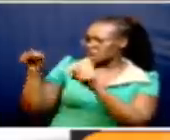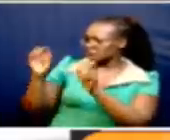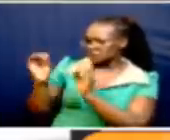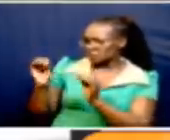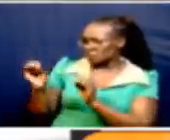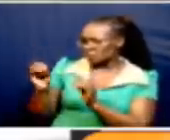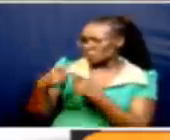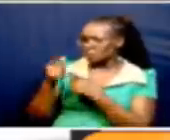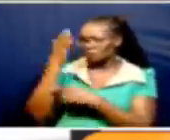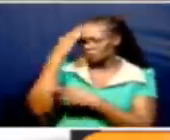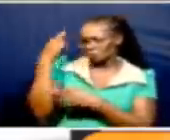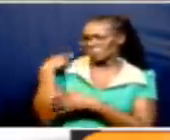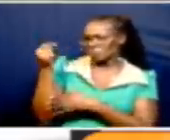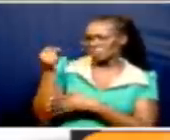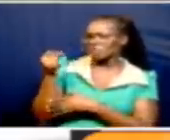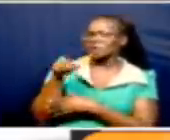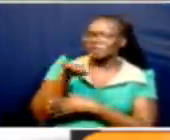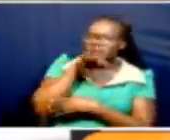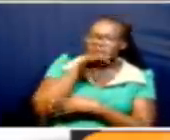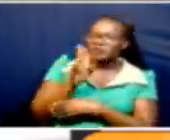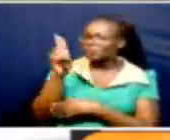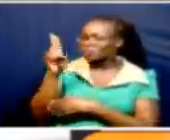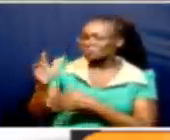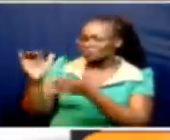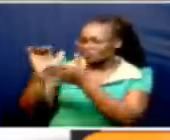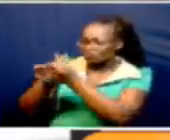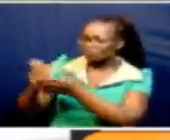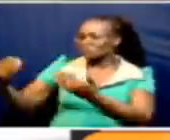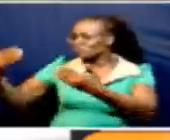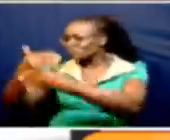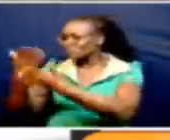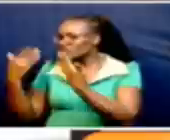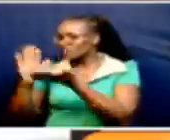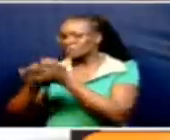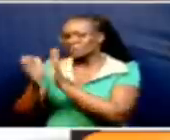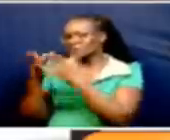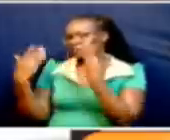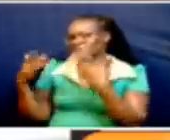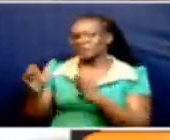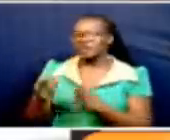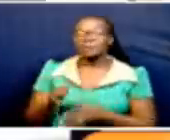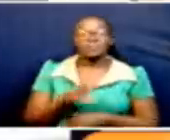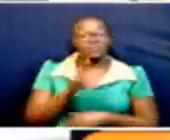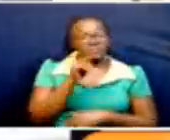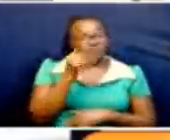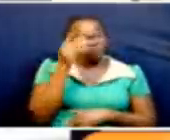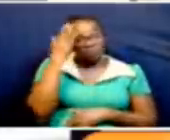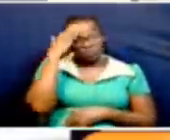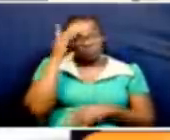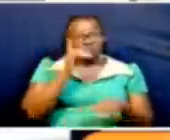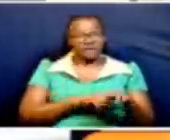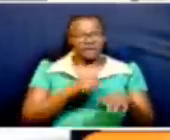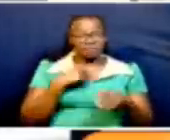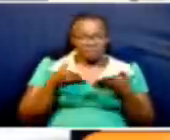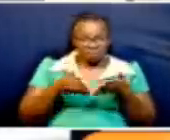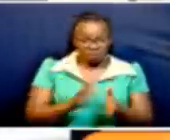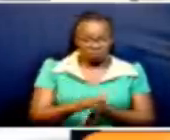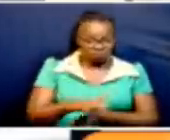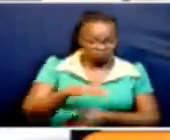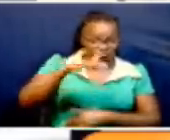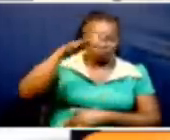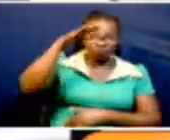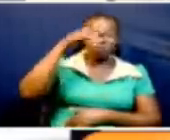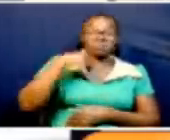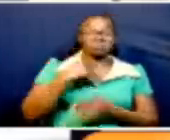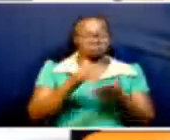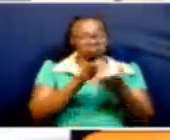famous handshake? Any chance of a handshake? Well, Jeff, I've been shaking hands ever since I was born. The handshake theories